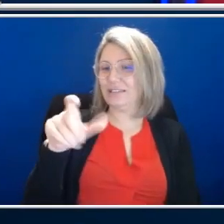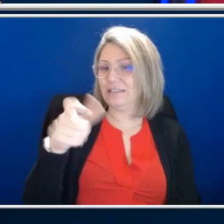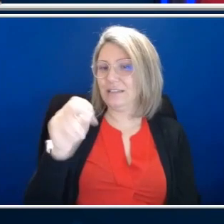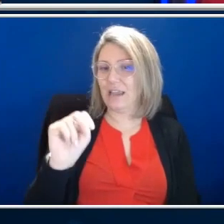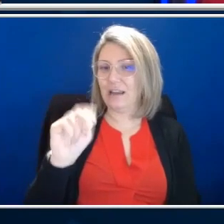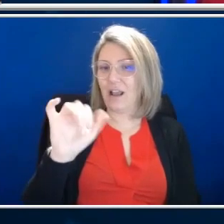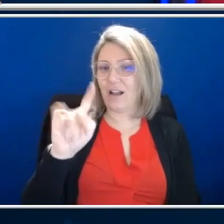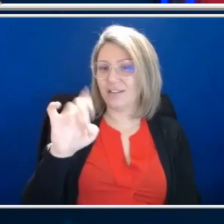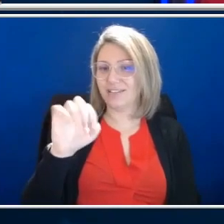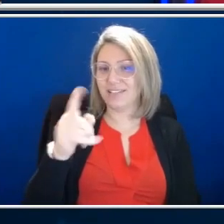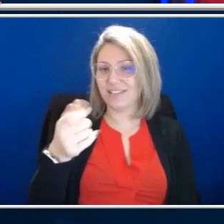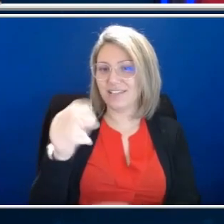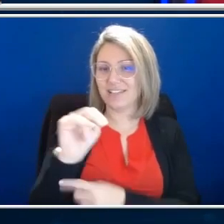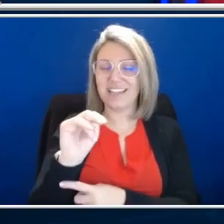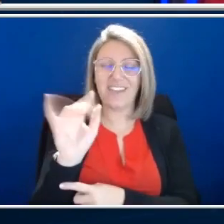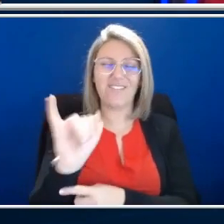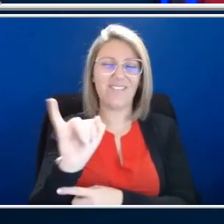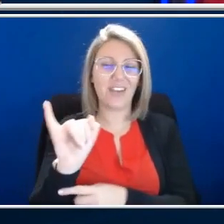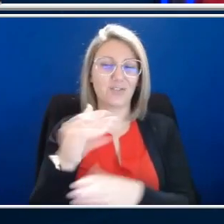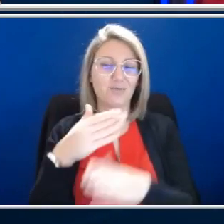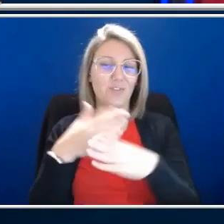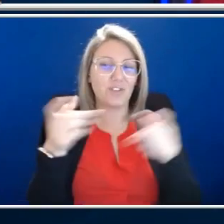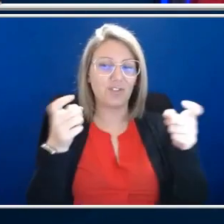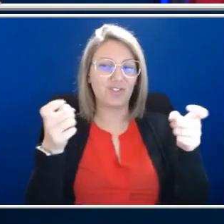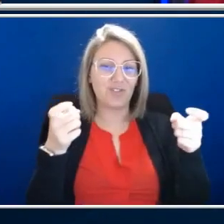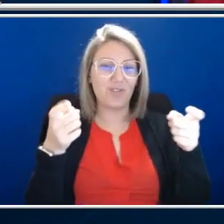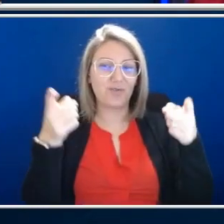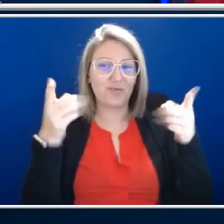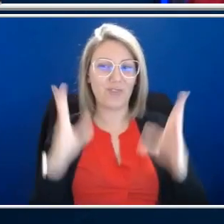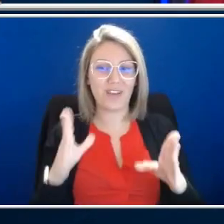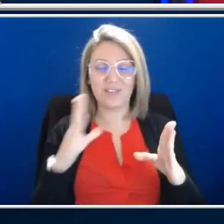Control. We would love an update on our COVID numbers as we